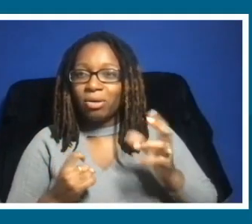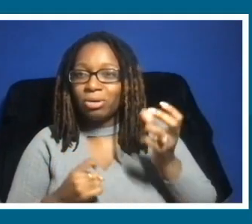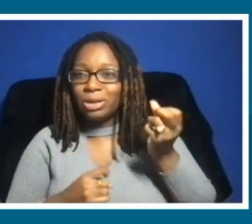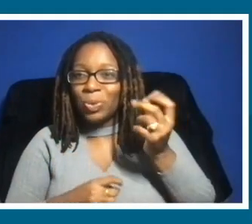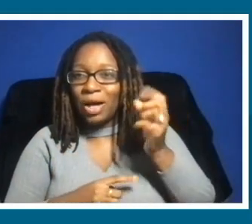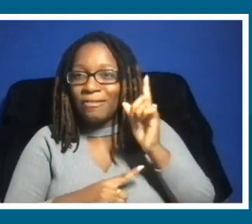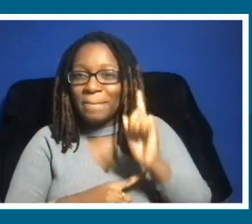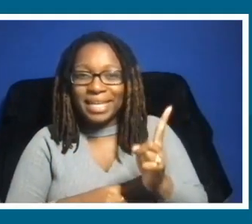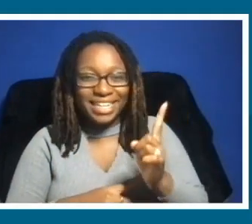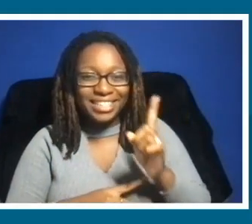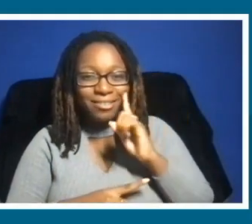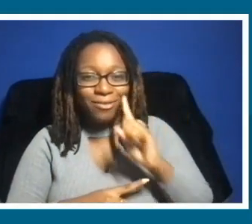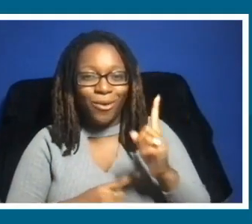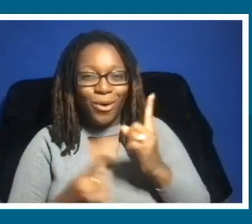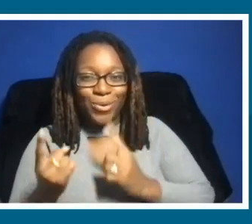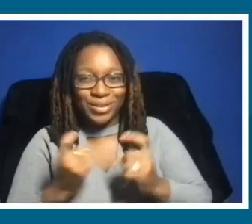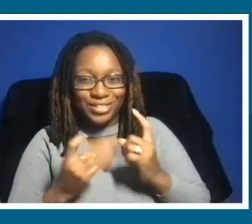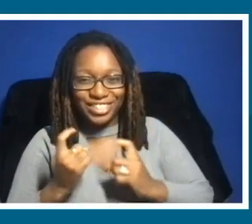them. And